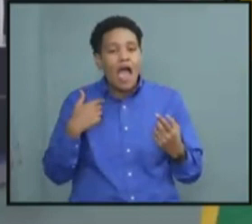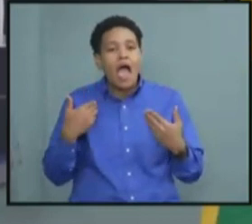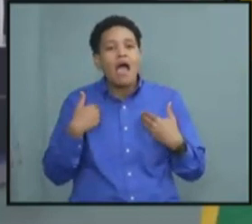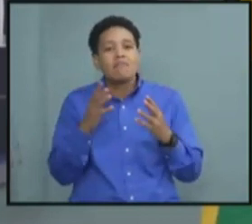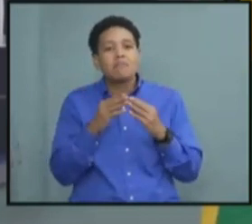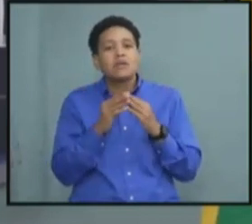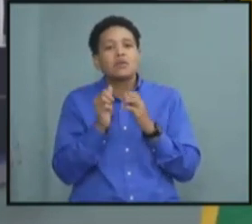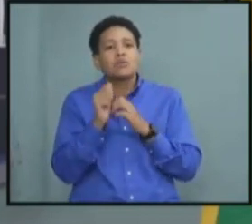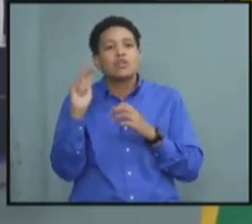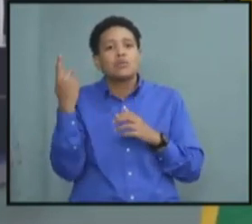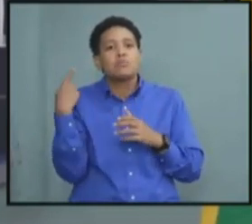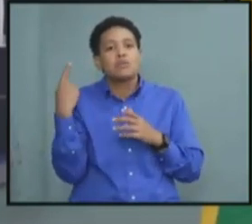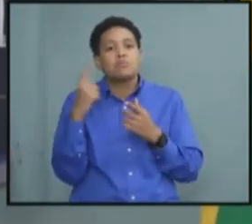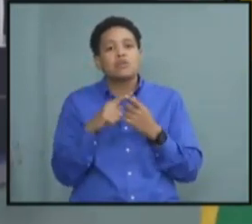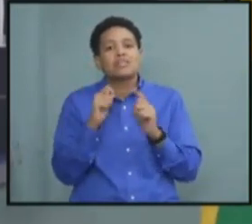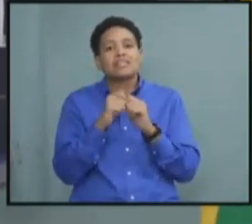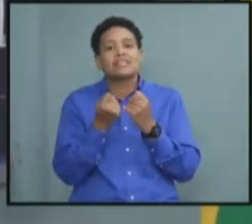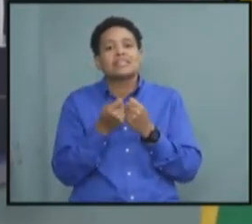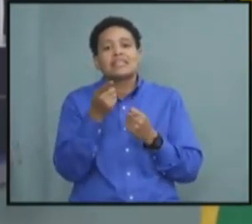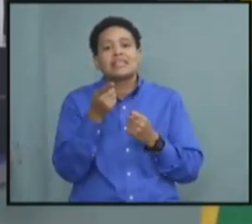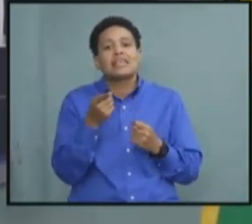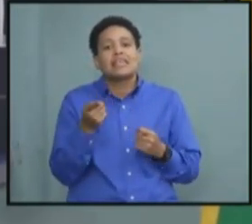the team that,